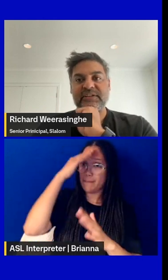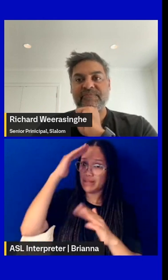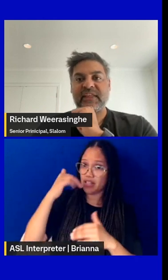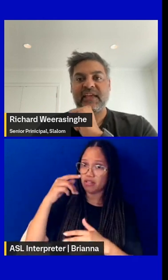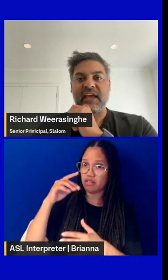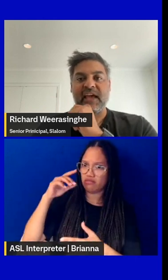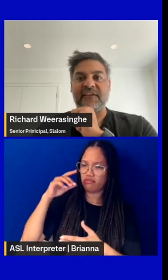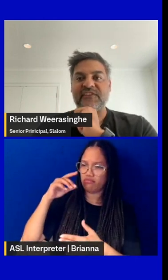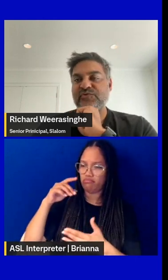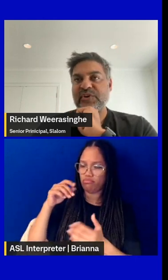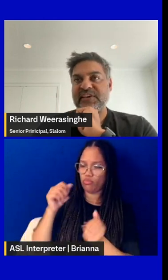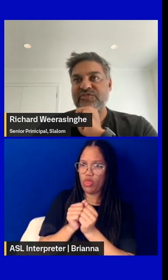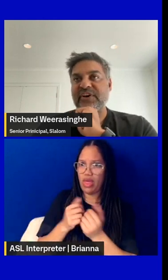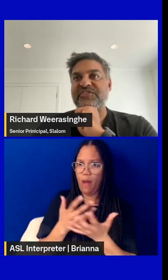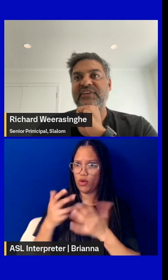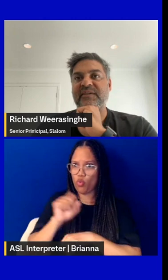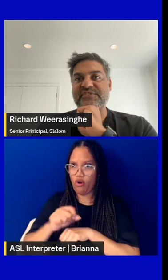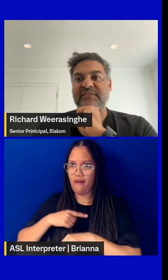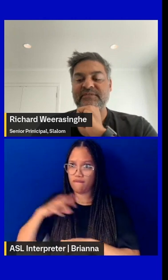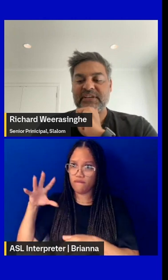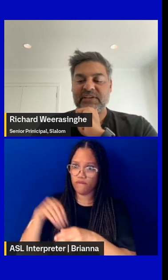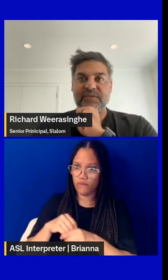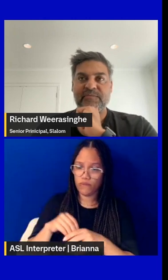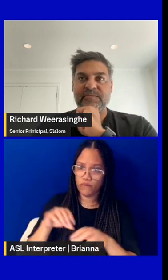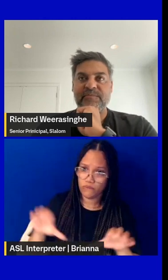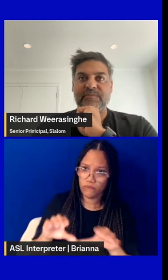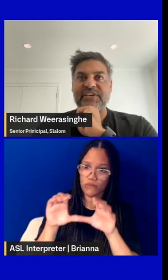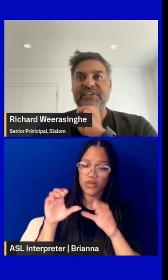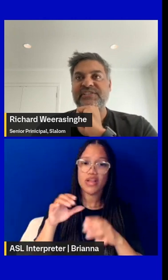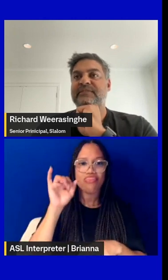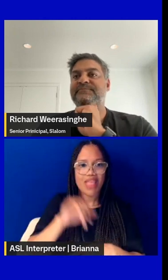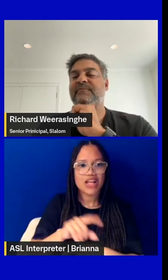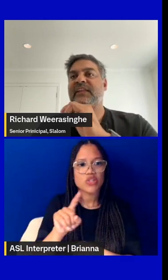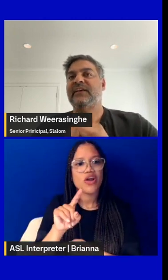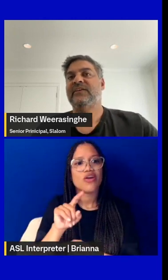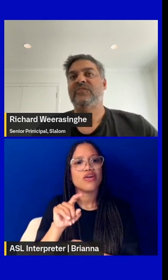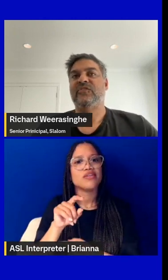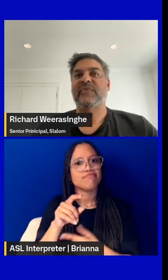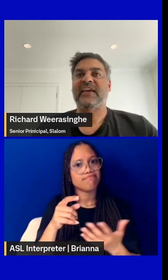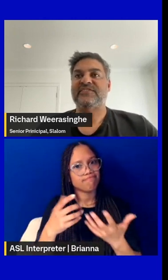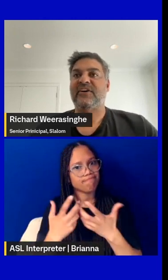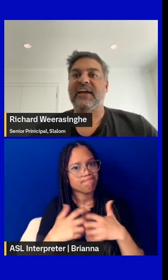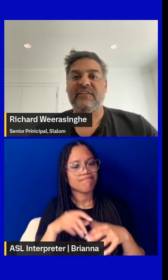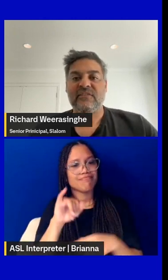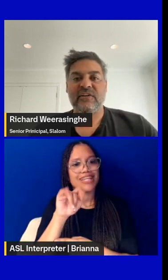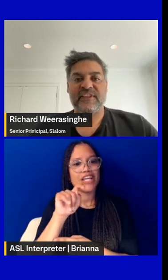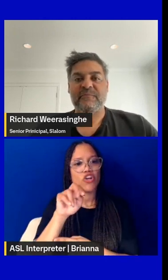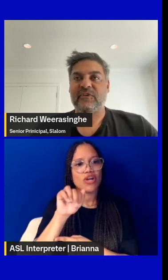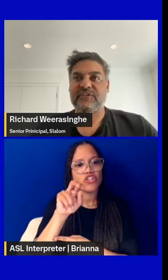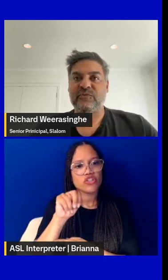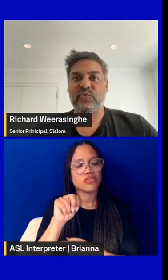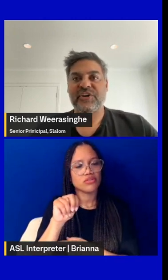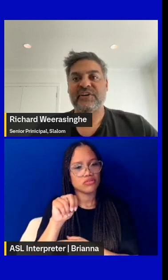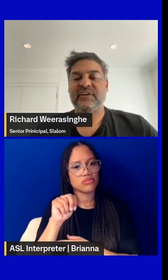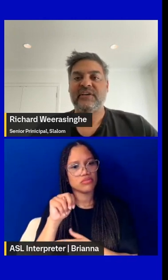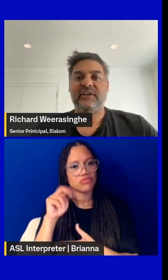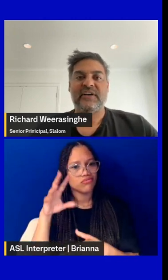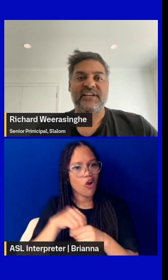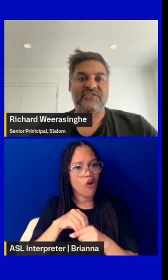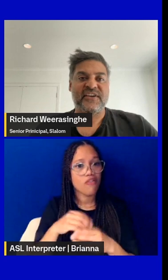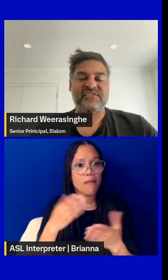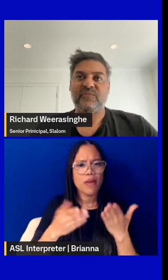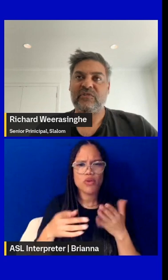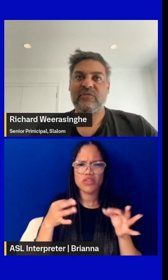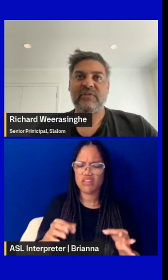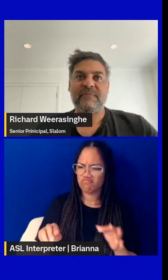done? And this is where the iteration comes in, because you may decide that model didn't work, I